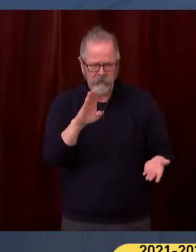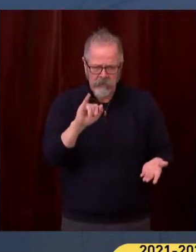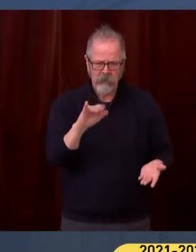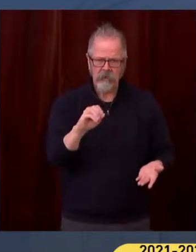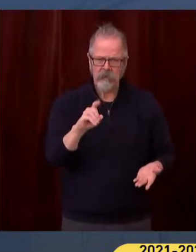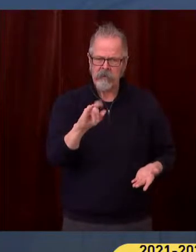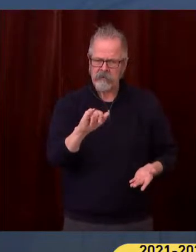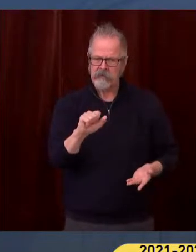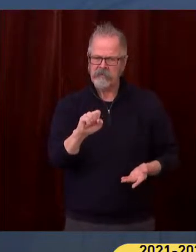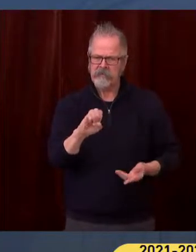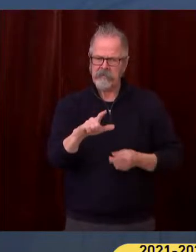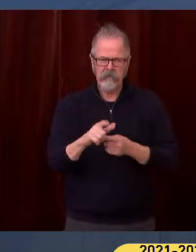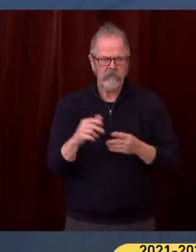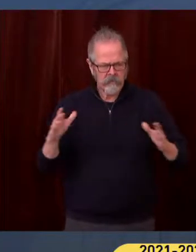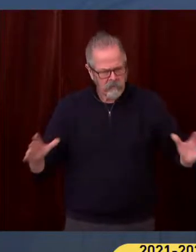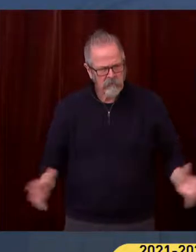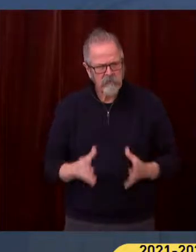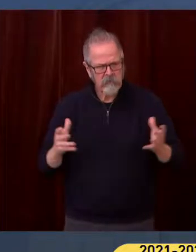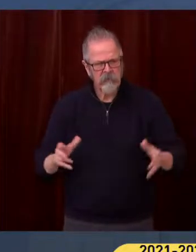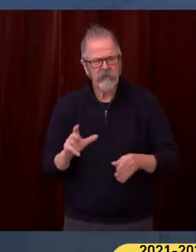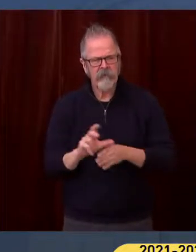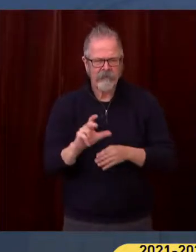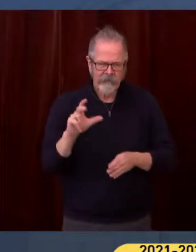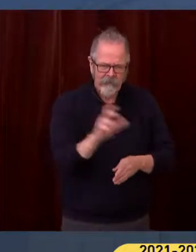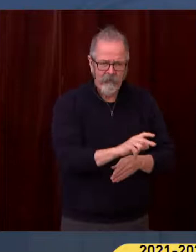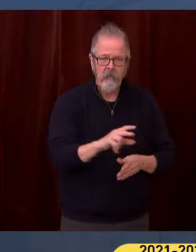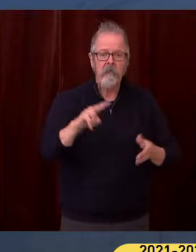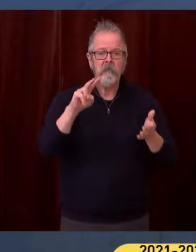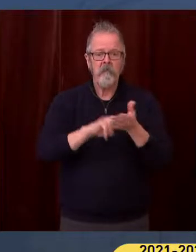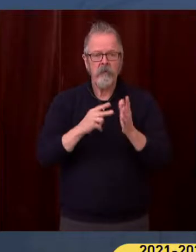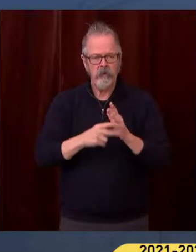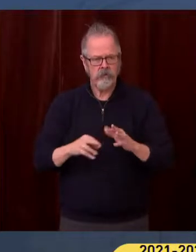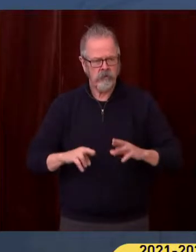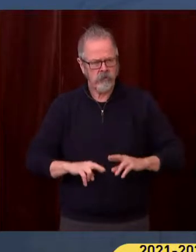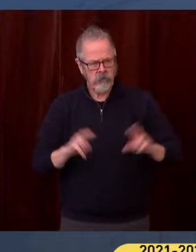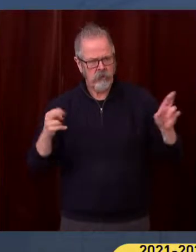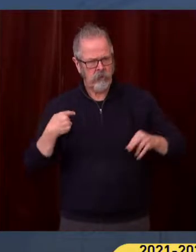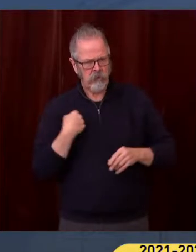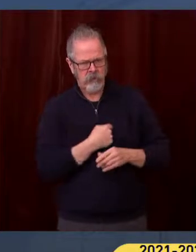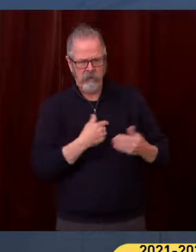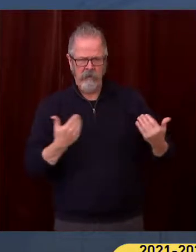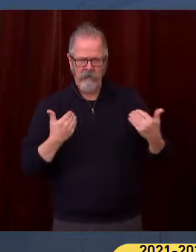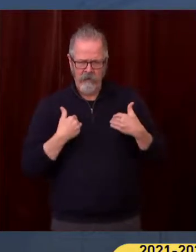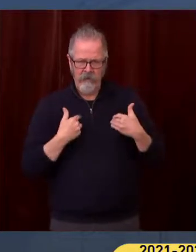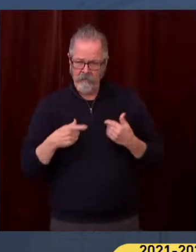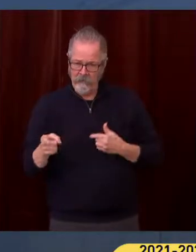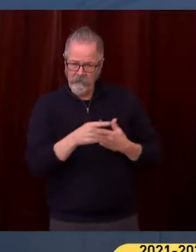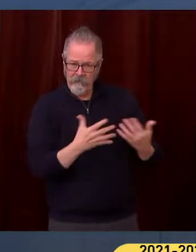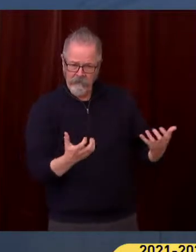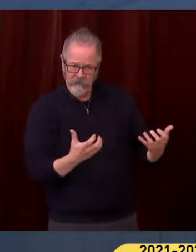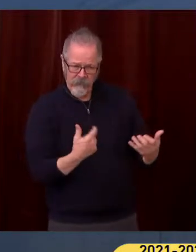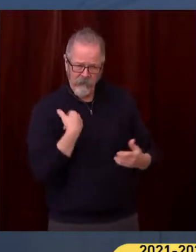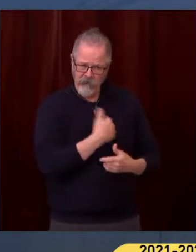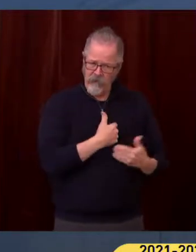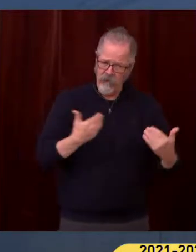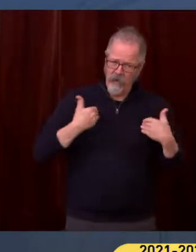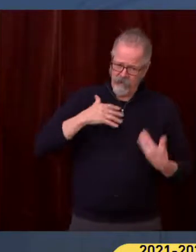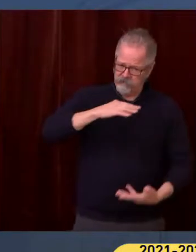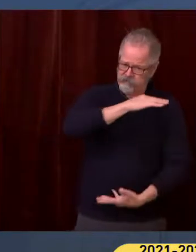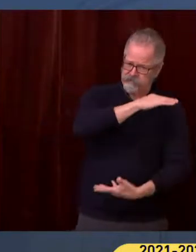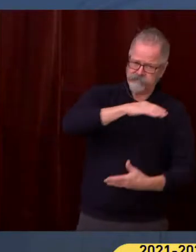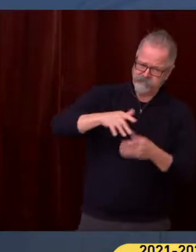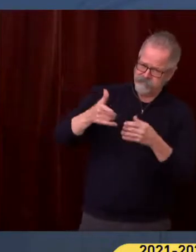R renewable fuel is just one economic sector that will be creating jobs in Washington State under a clean fuel standard. R.E Hydrogen, electric